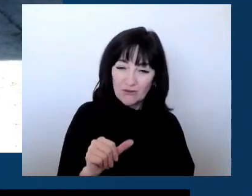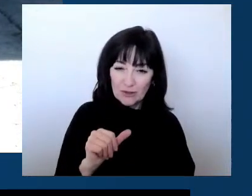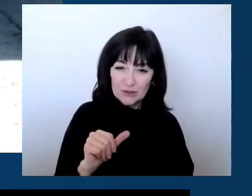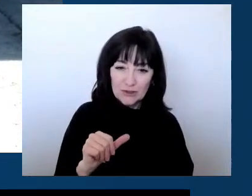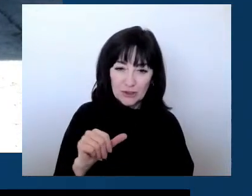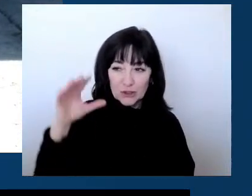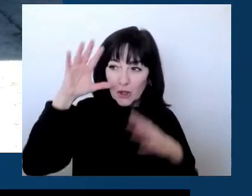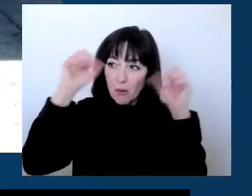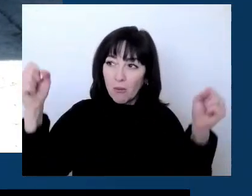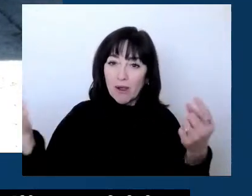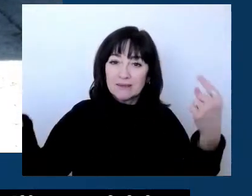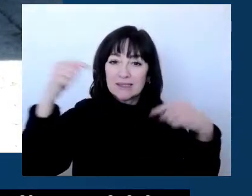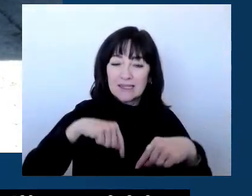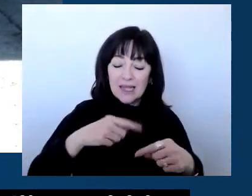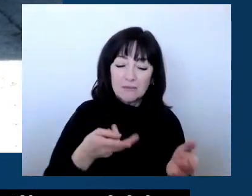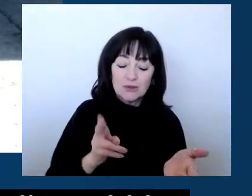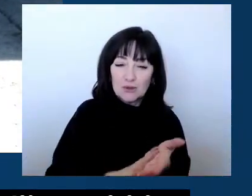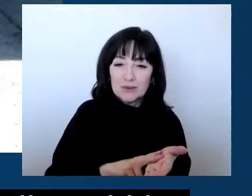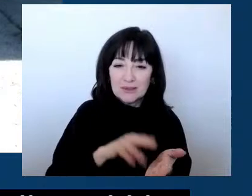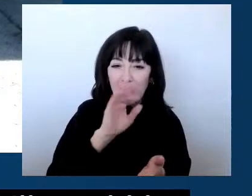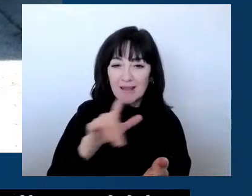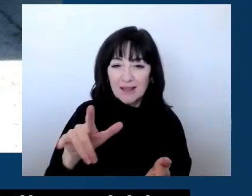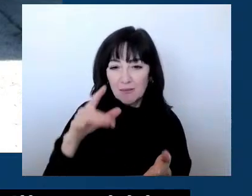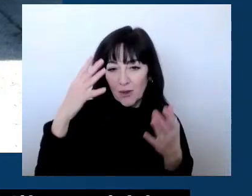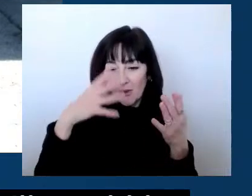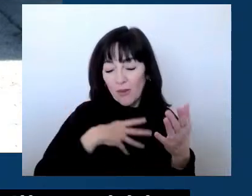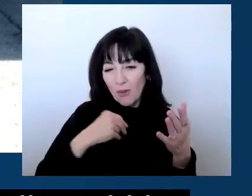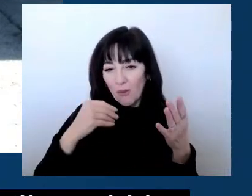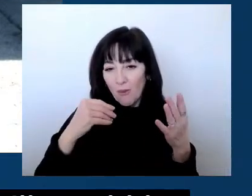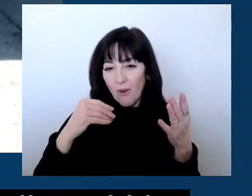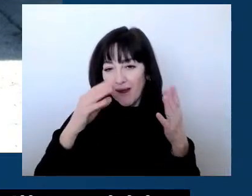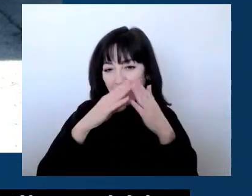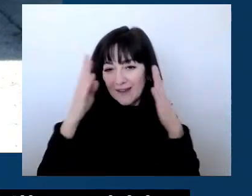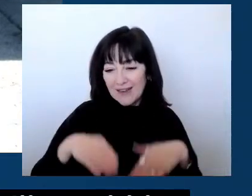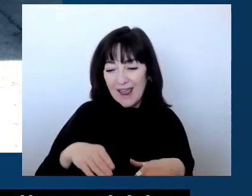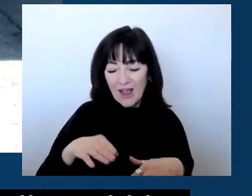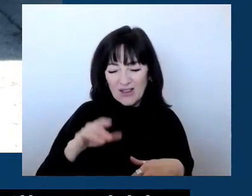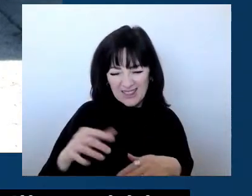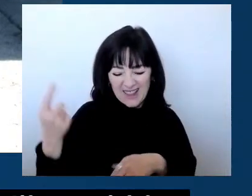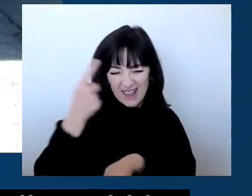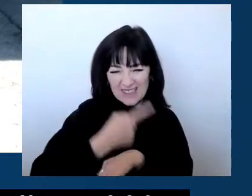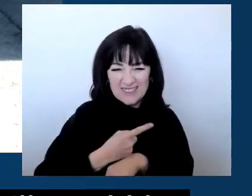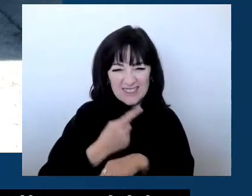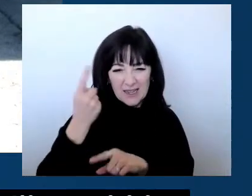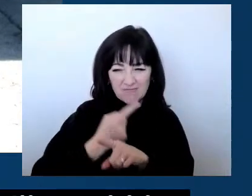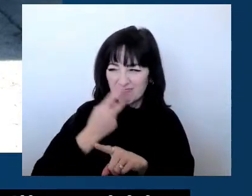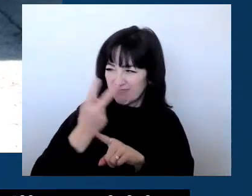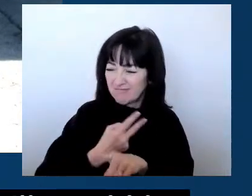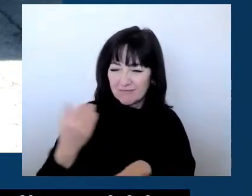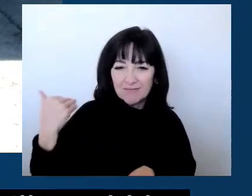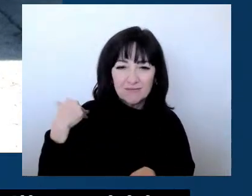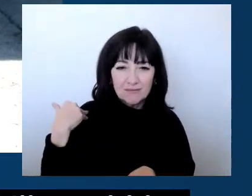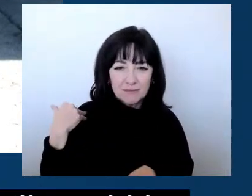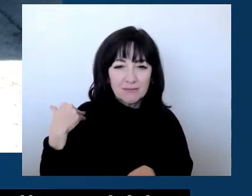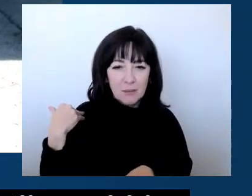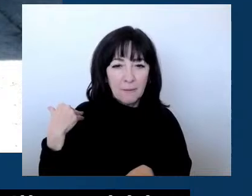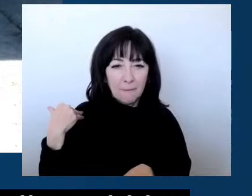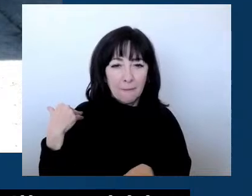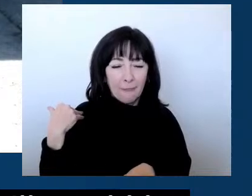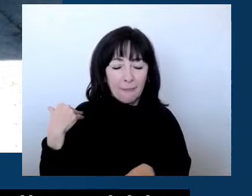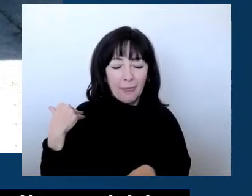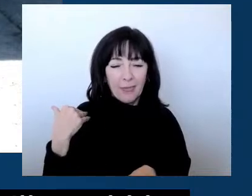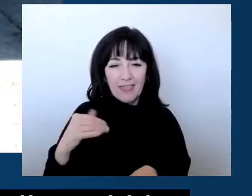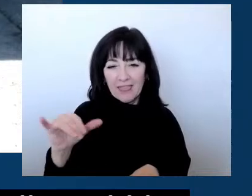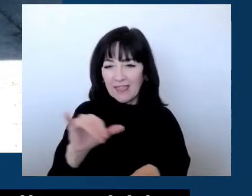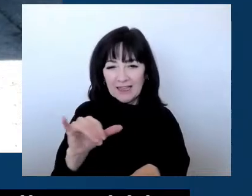sign the bill out of the White House that day, several months ago, and he stood at the podium right here, like where the Lieutenant Governor,